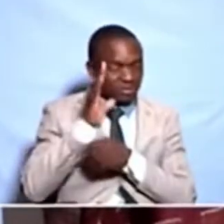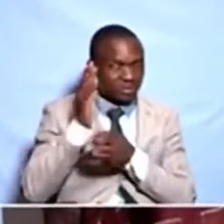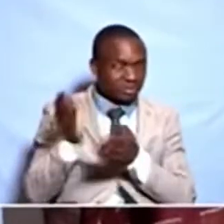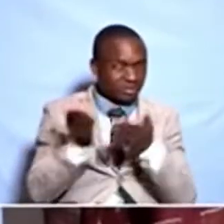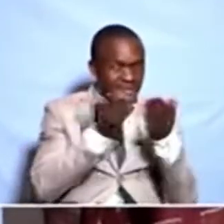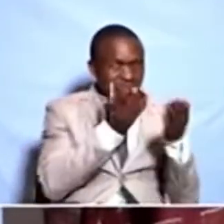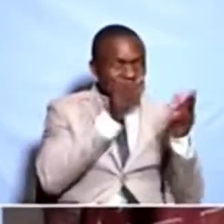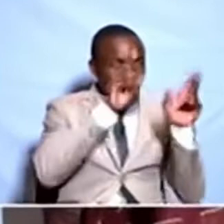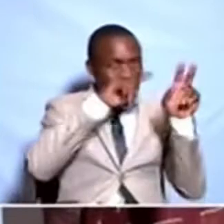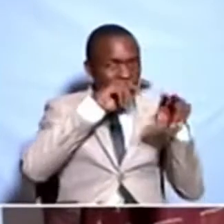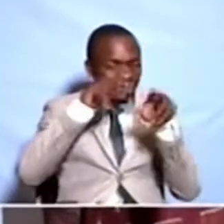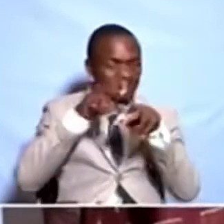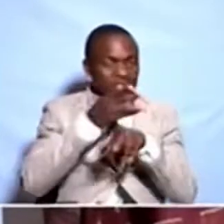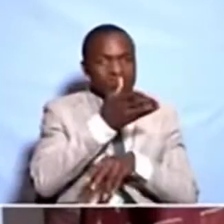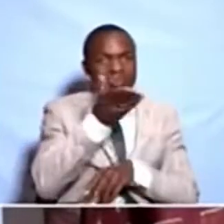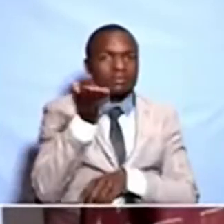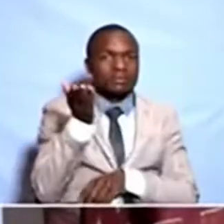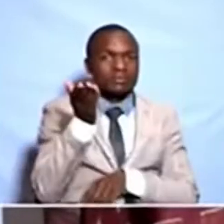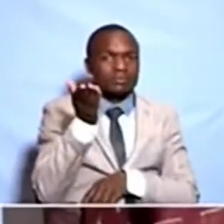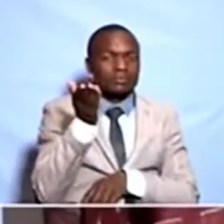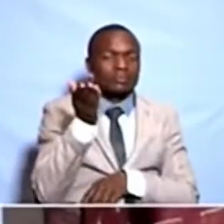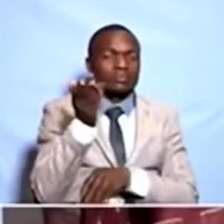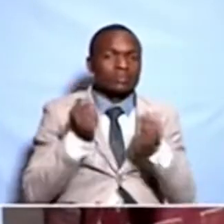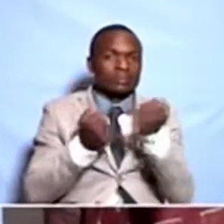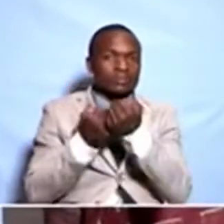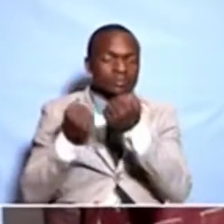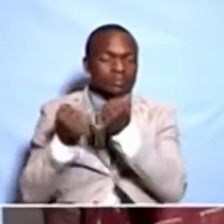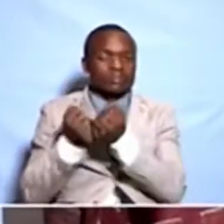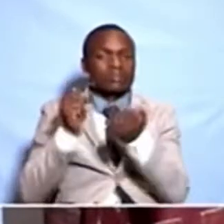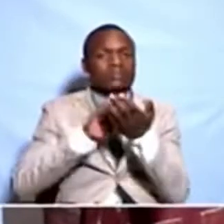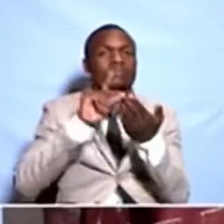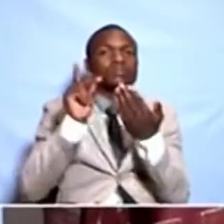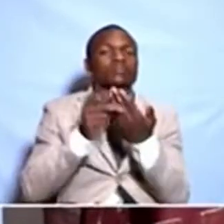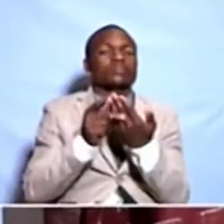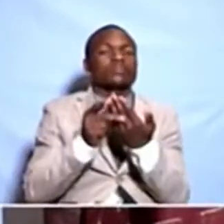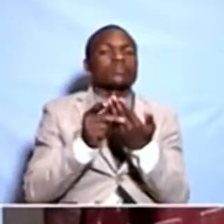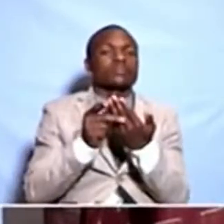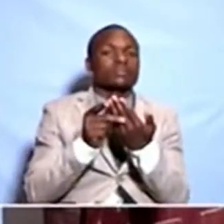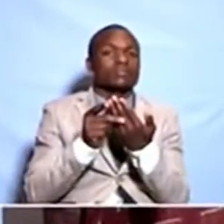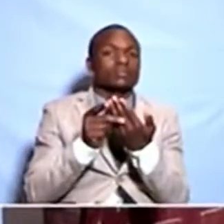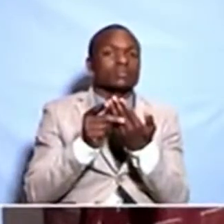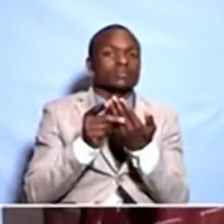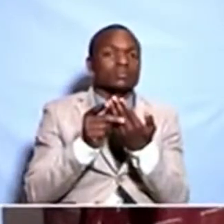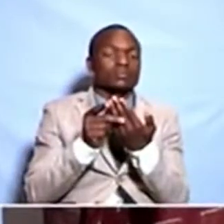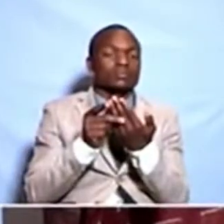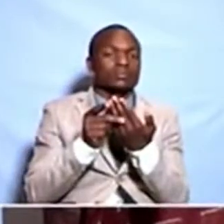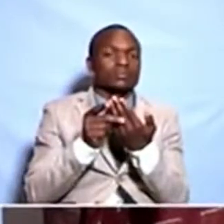inspection with those supporting documents that the correspondences that were